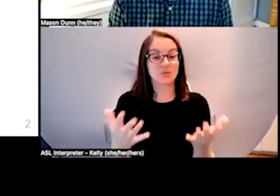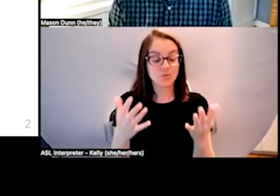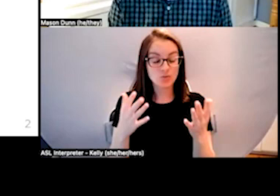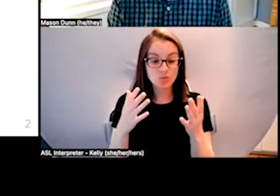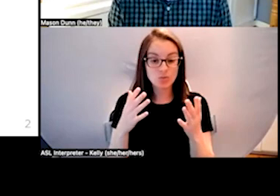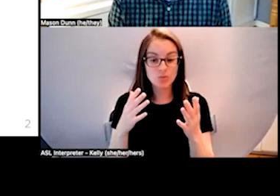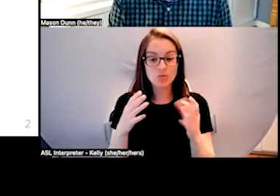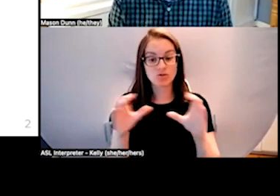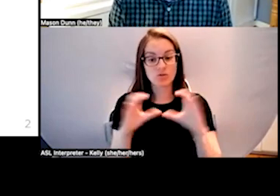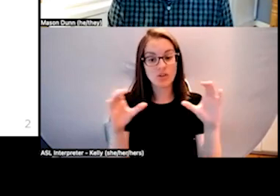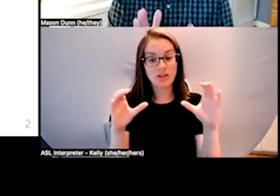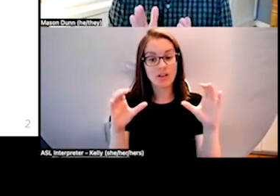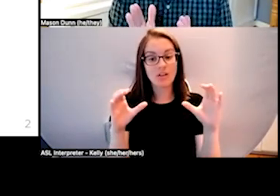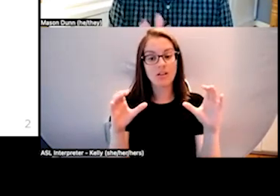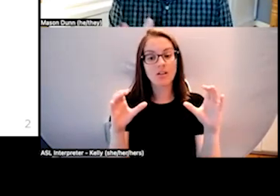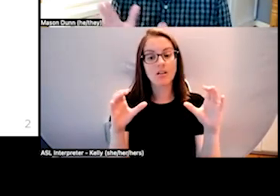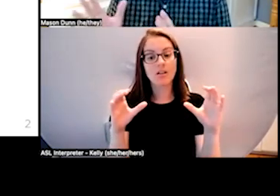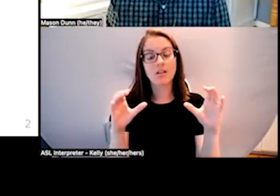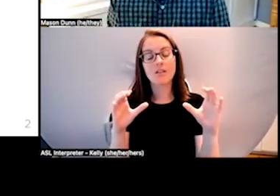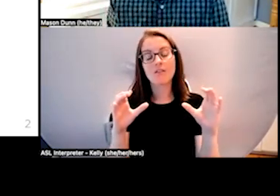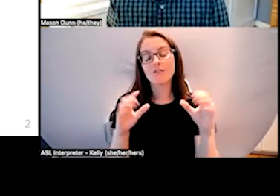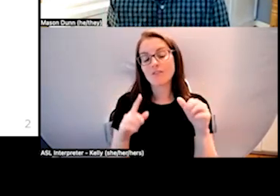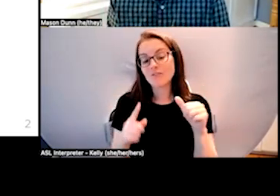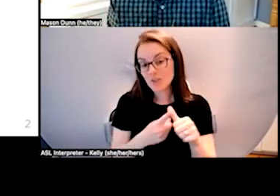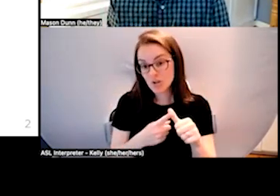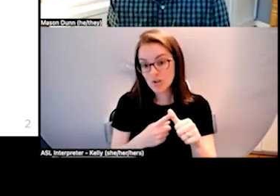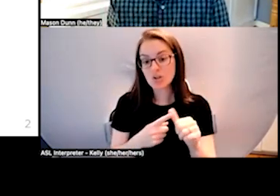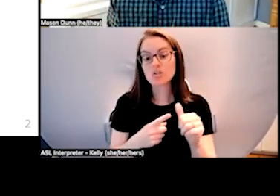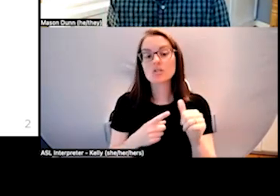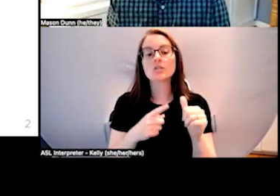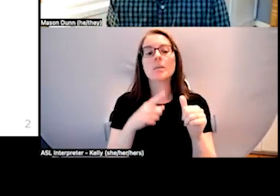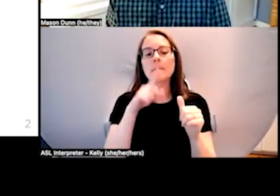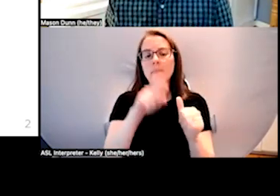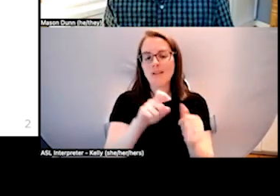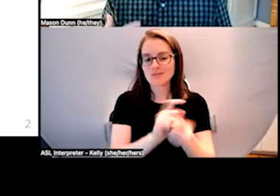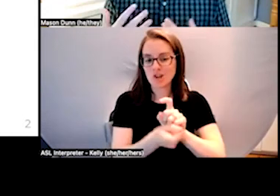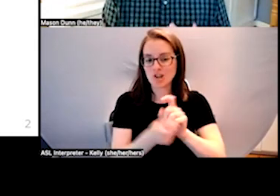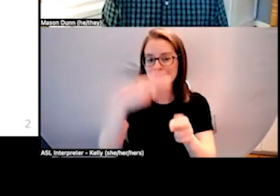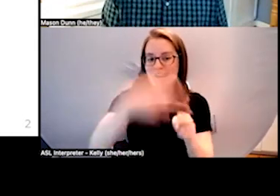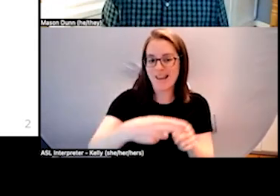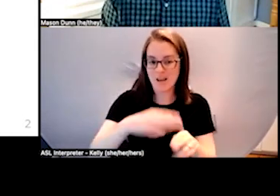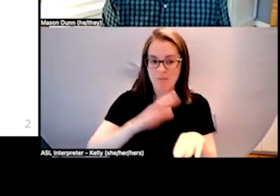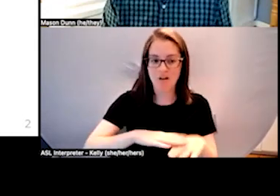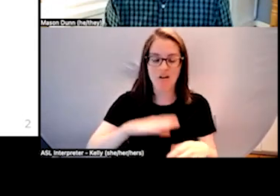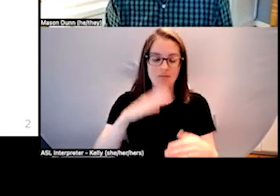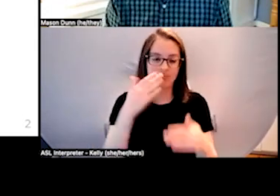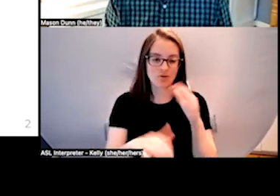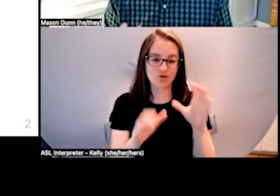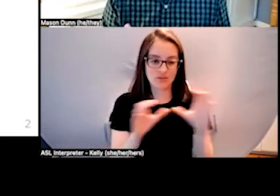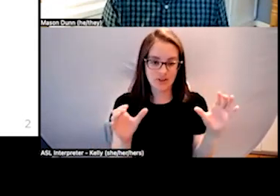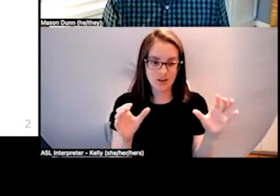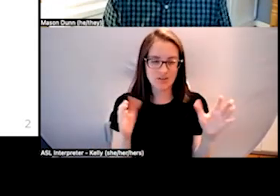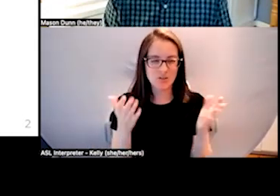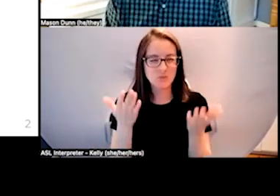has to be required to change their name on that birth certificate. So you can see how maybe somebody who